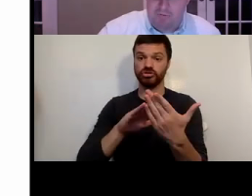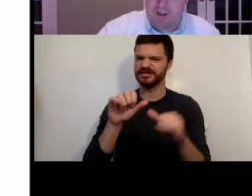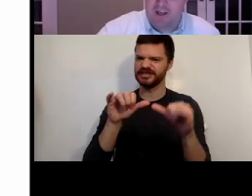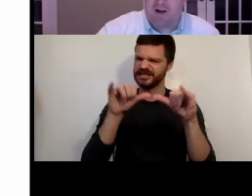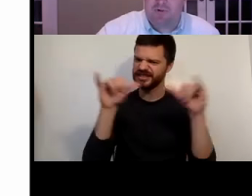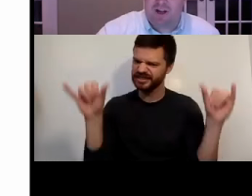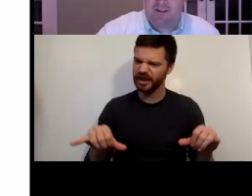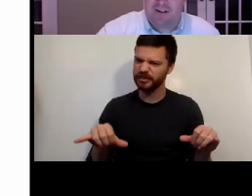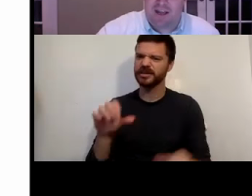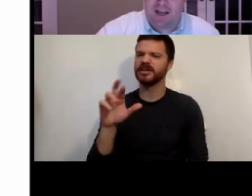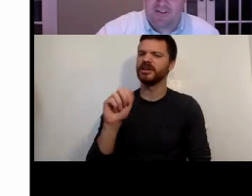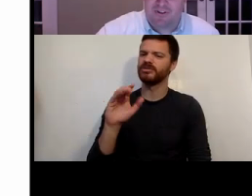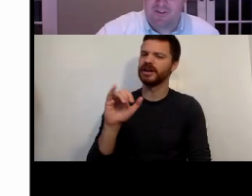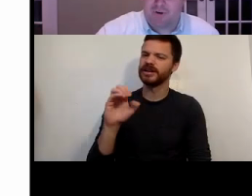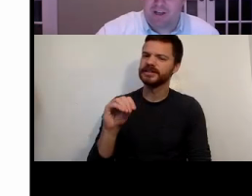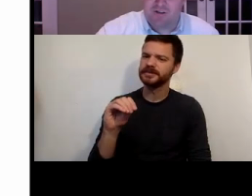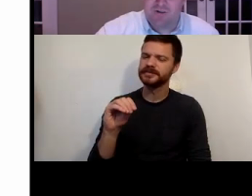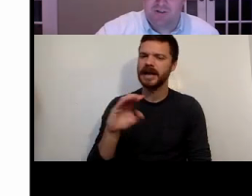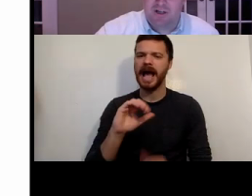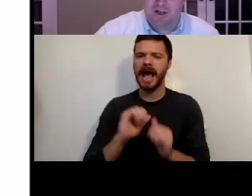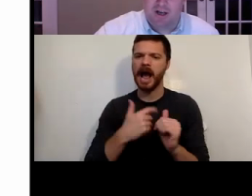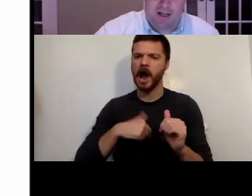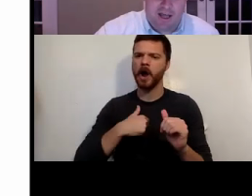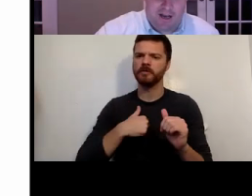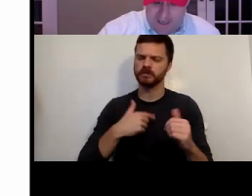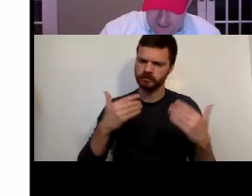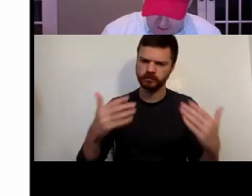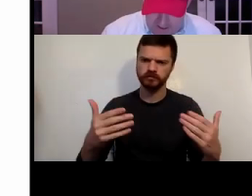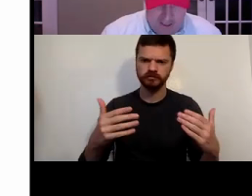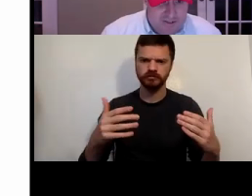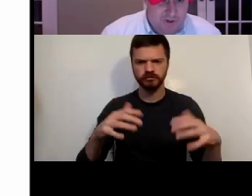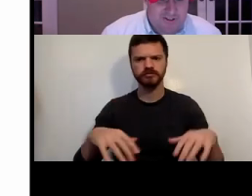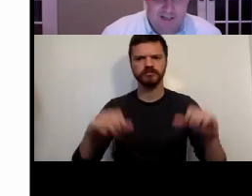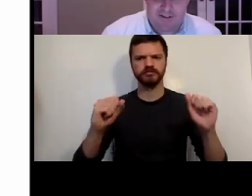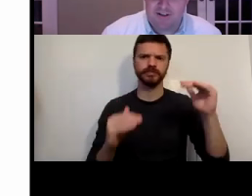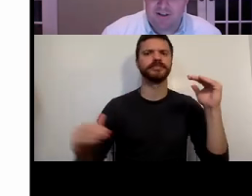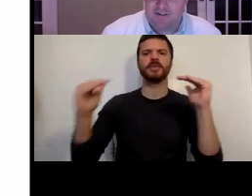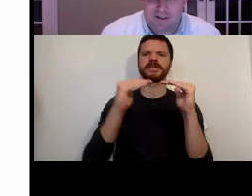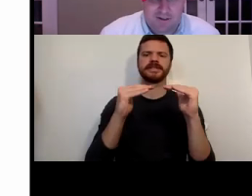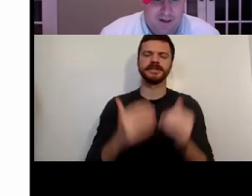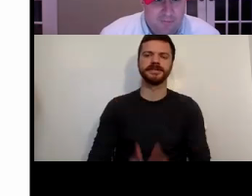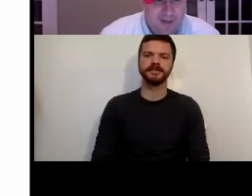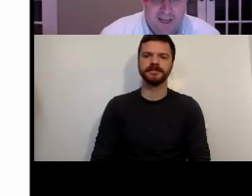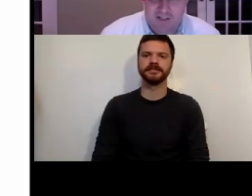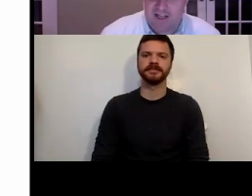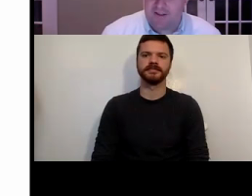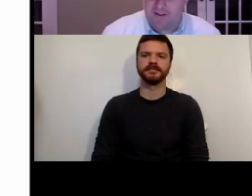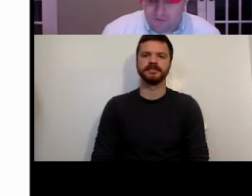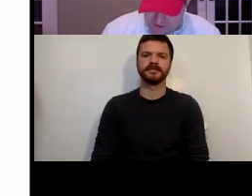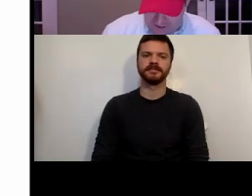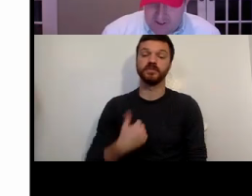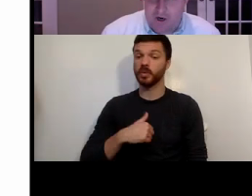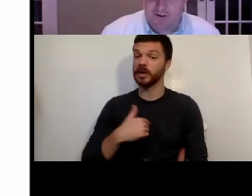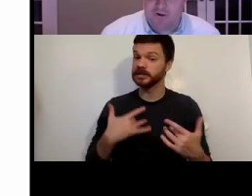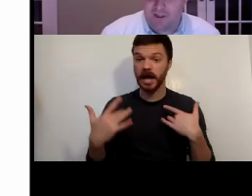and really trying to take on some of these equity issues head on? And so we're excited to engage in that. This is